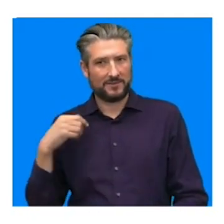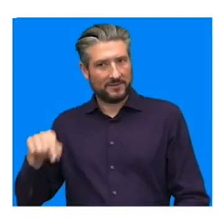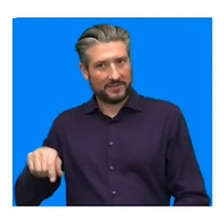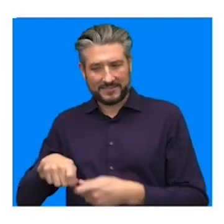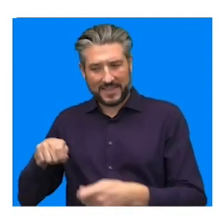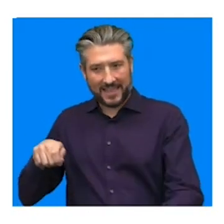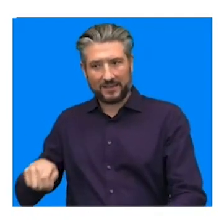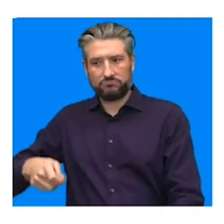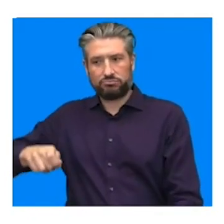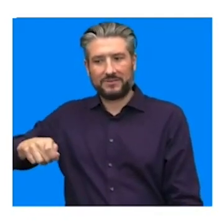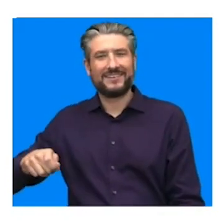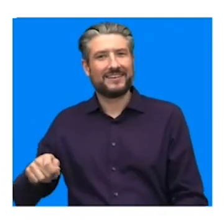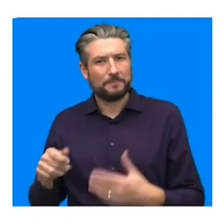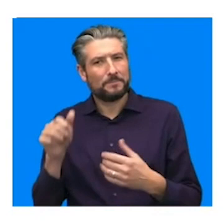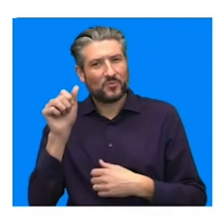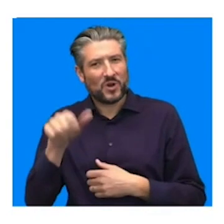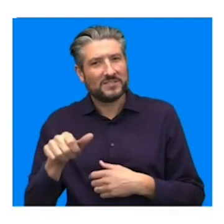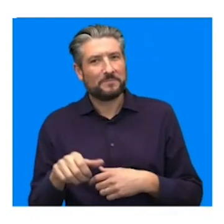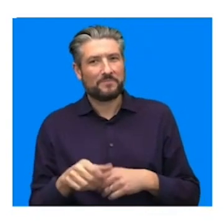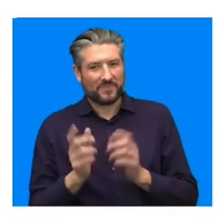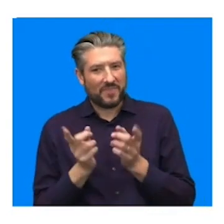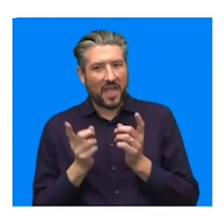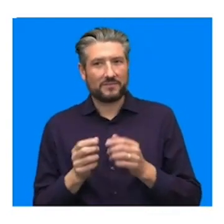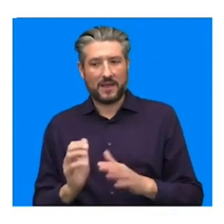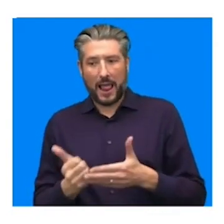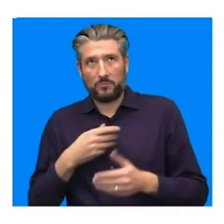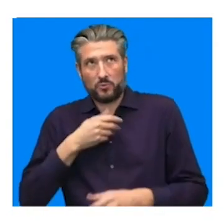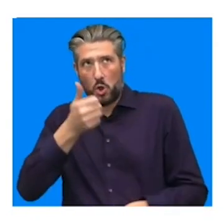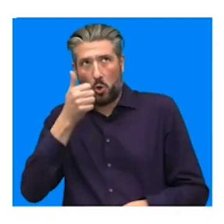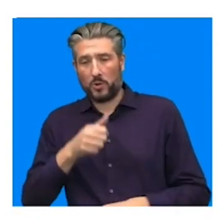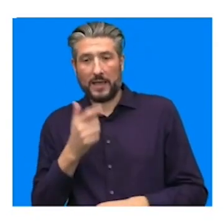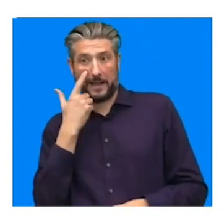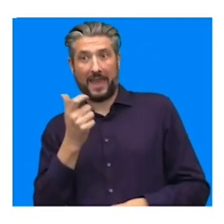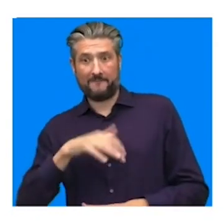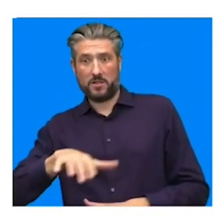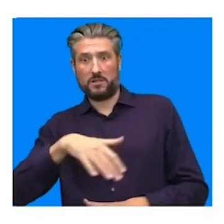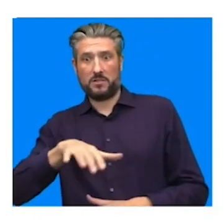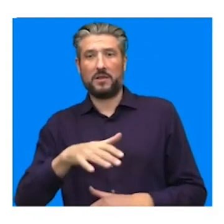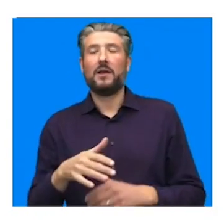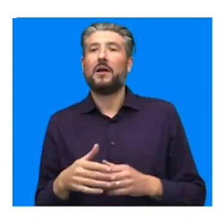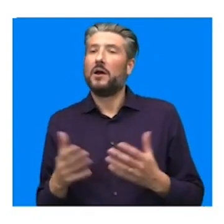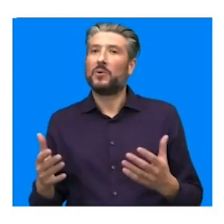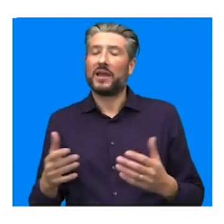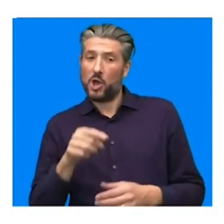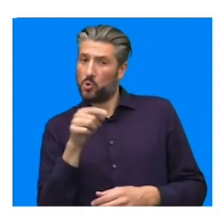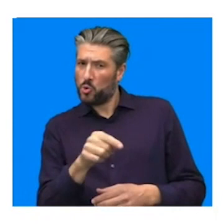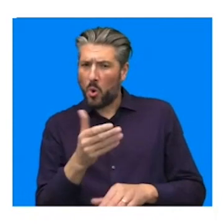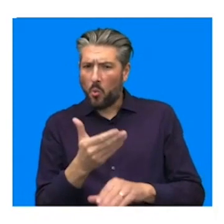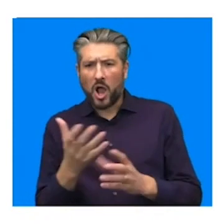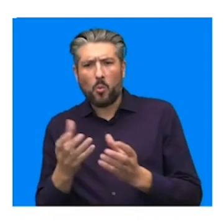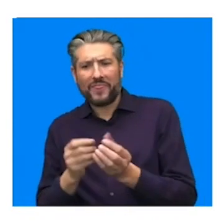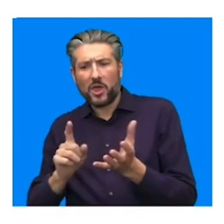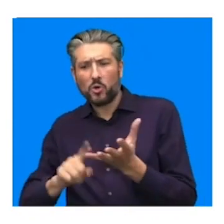give them some feedback and tell them to watch out. and the work you did with UCL, you